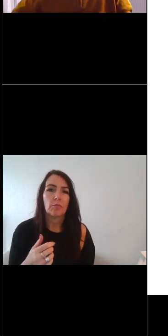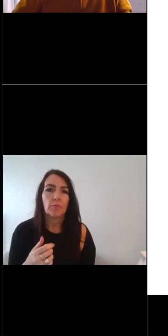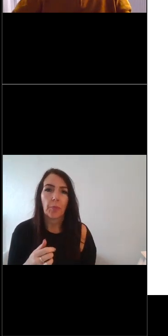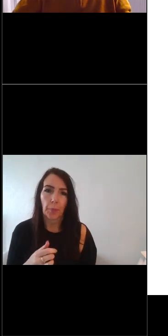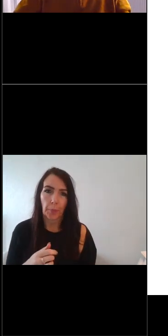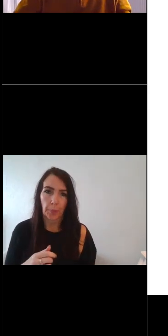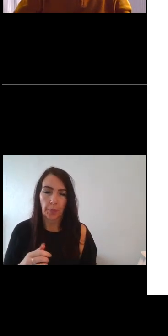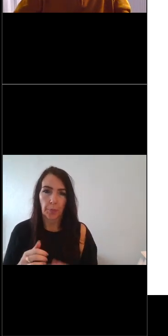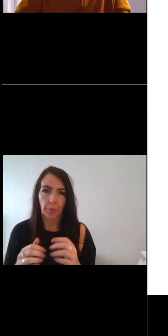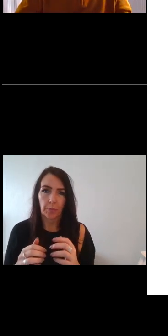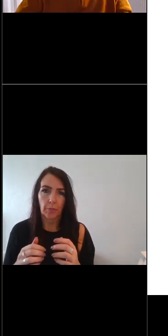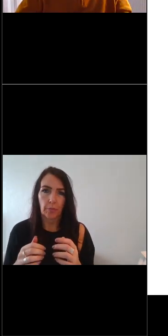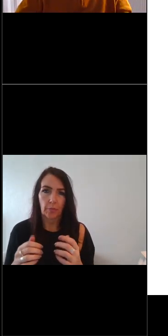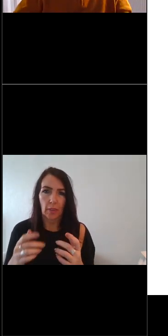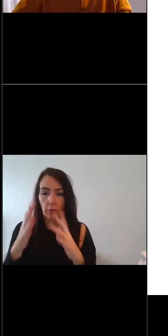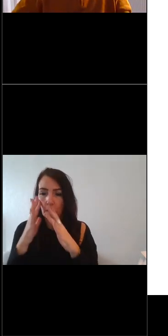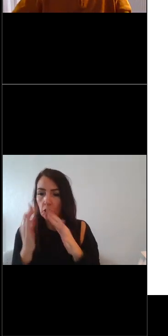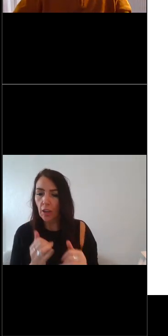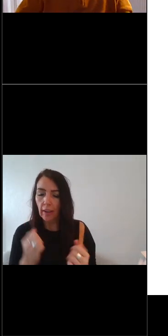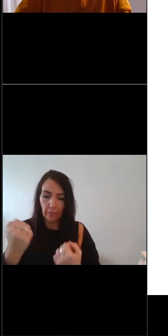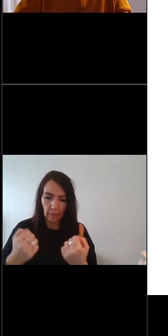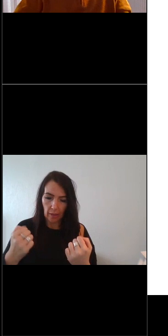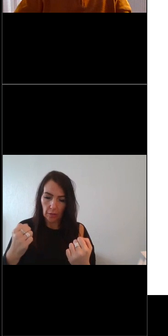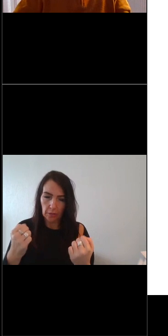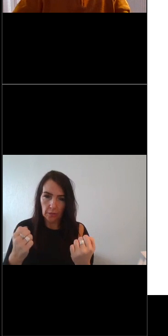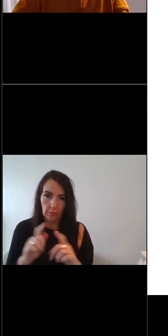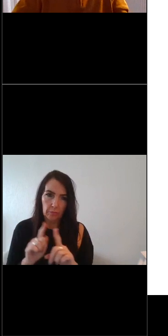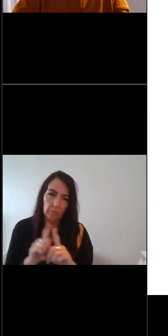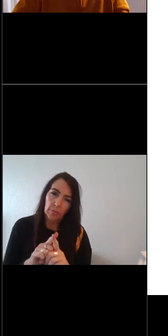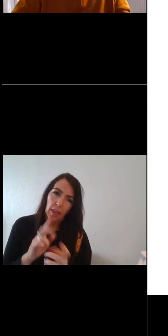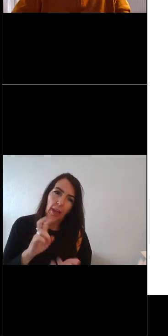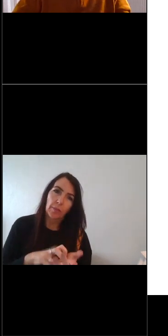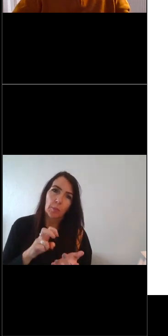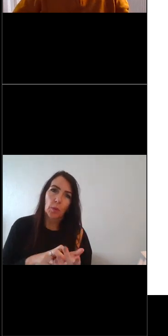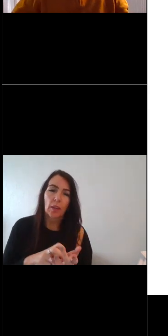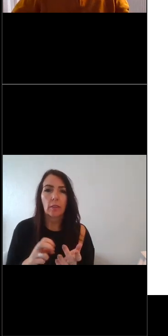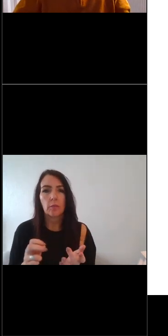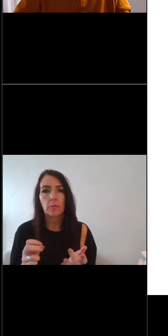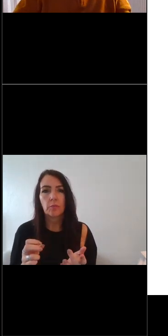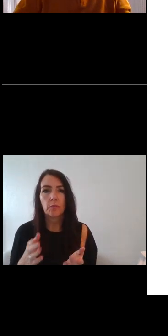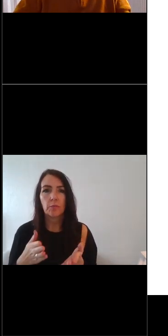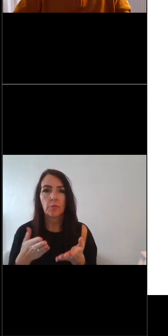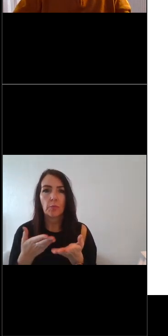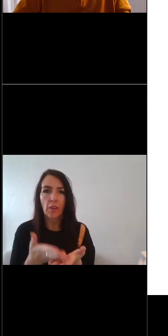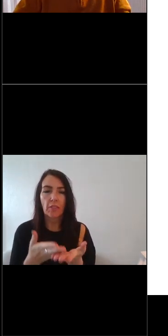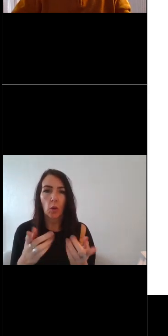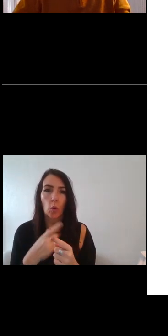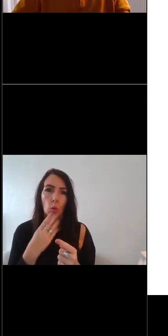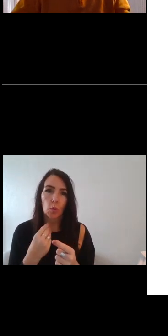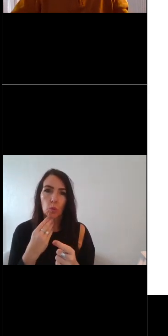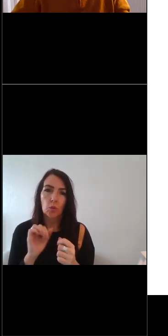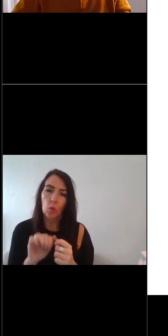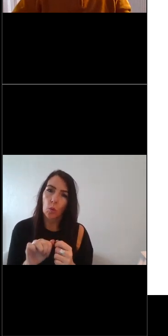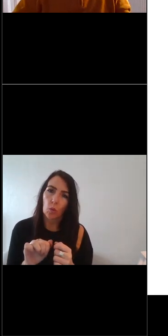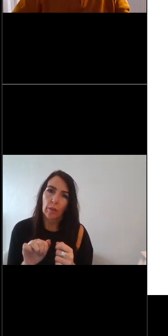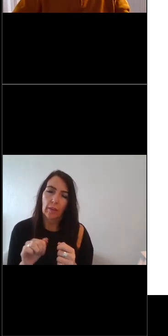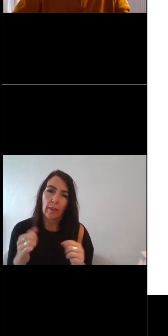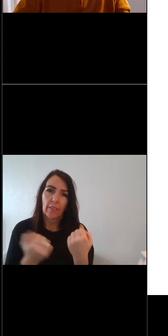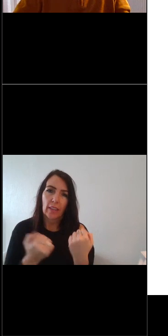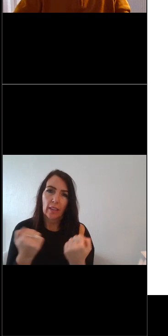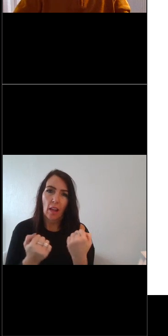checks sorted, and even have the vehicles provided and the booking system provided, or you can use your own vehicles with those. I think there are